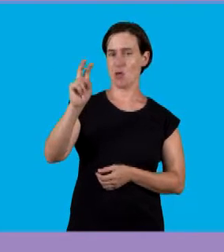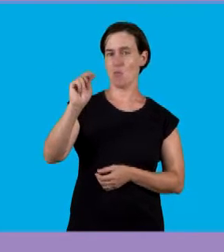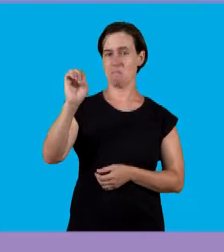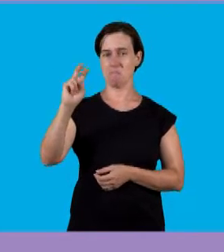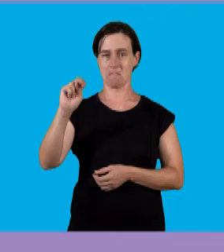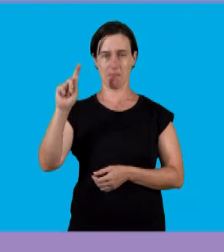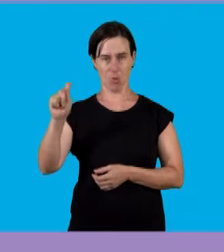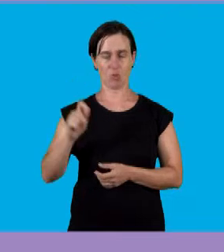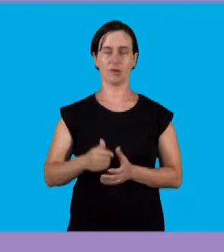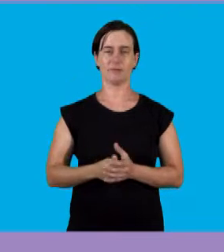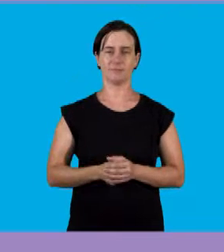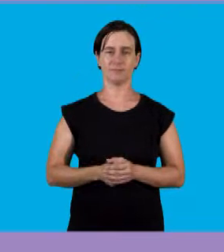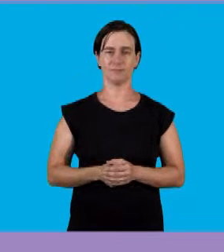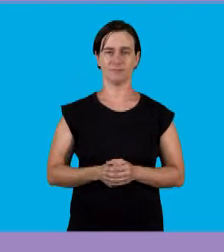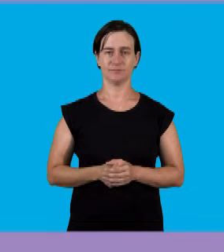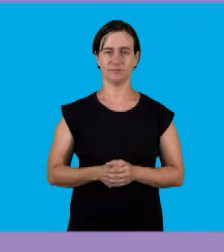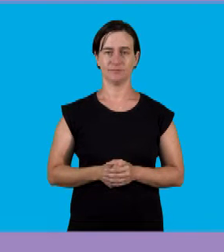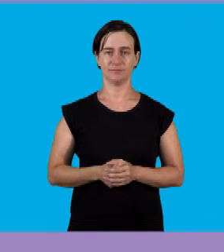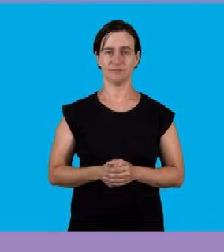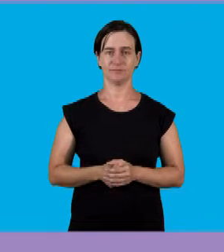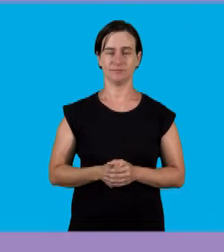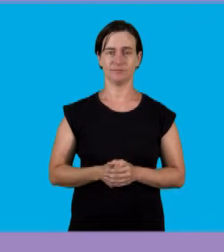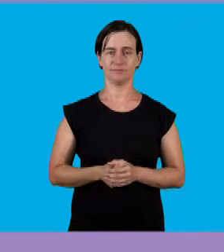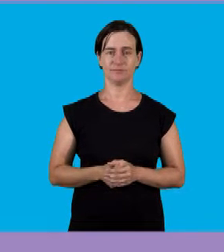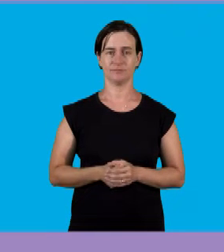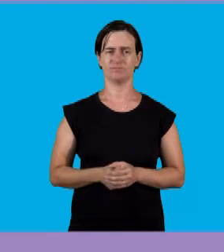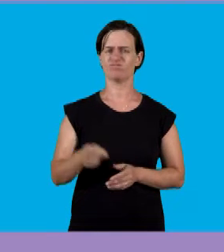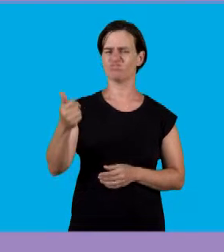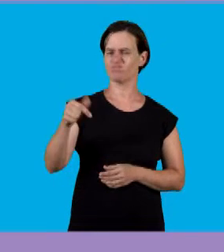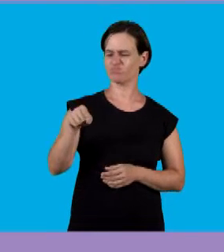2 is our exponent.